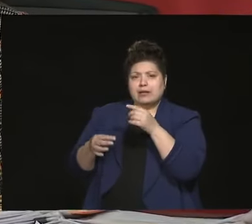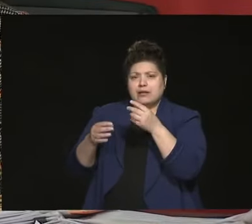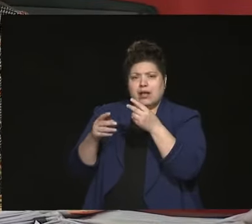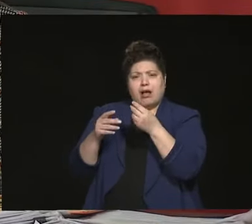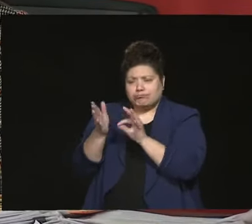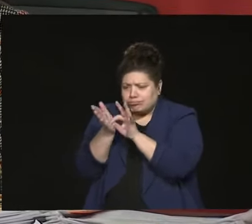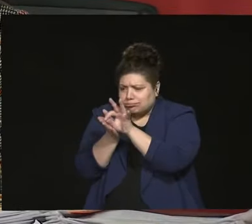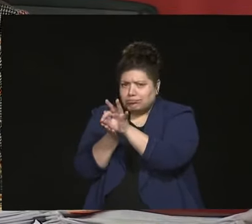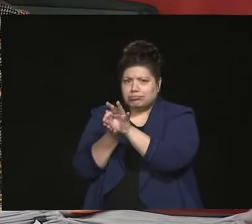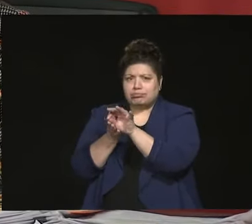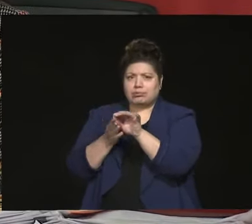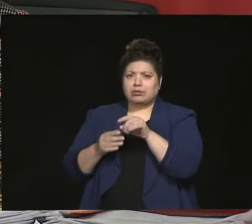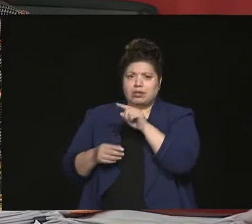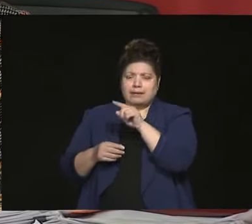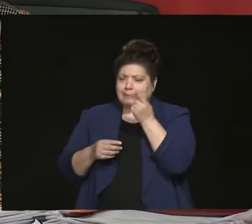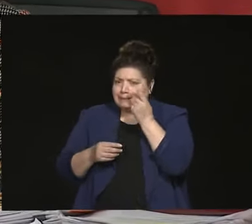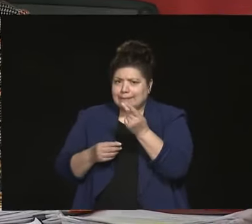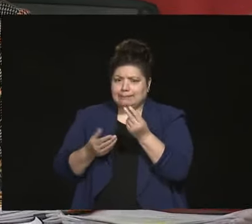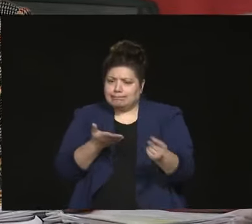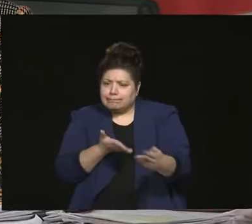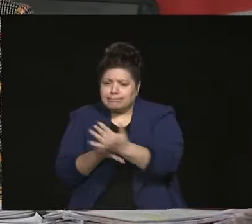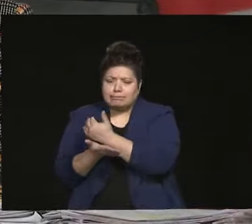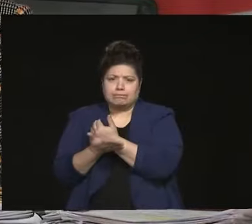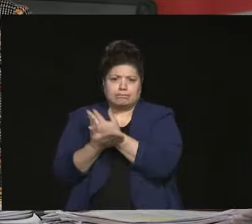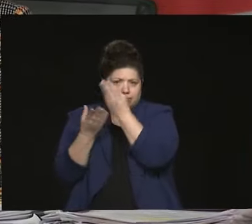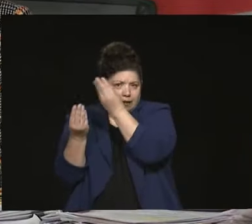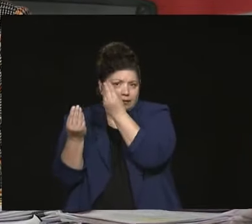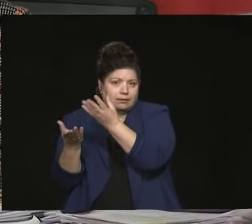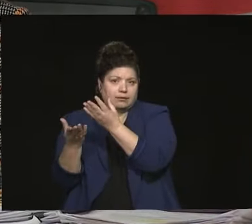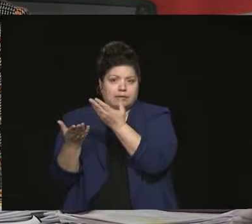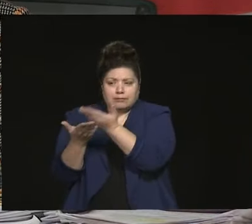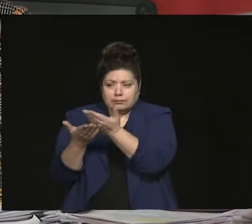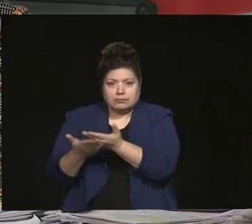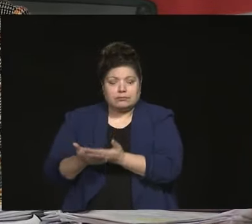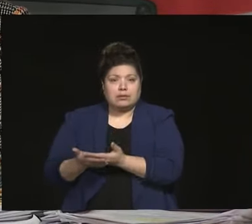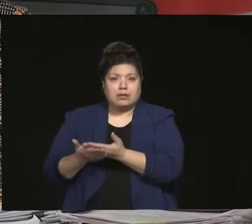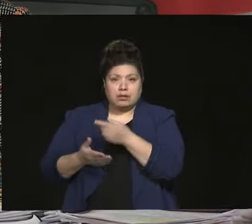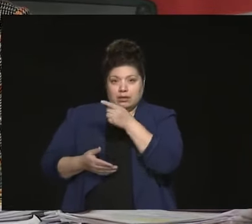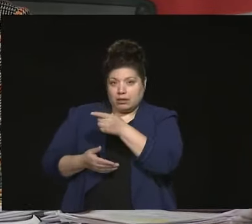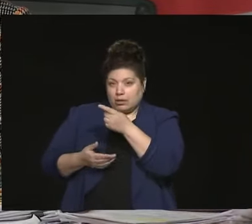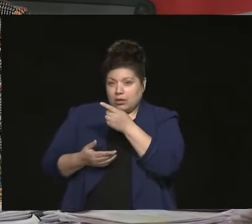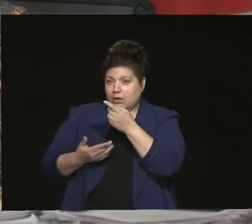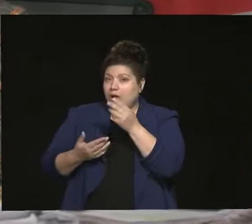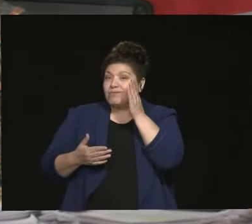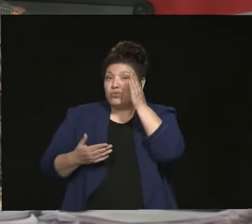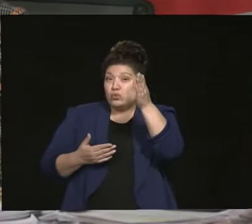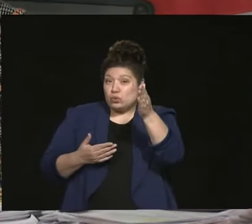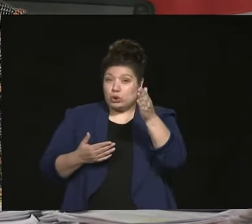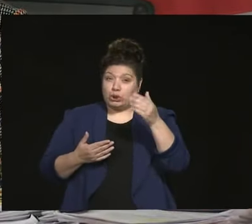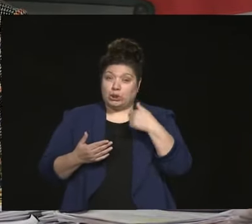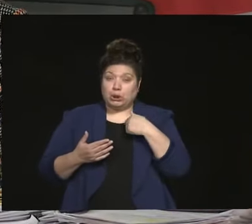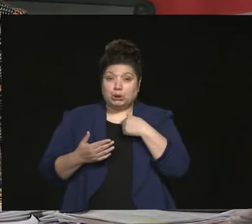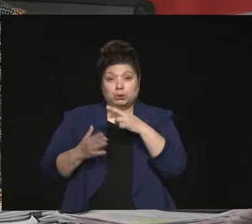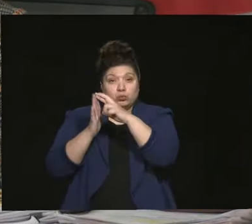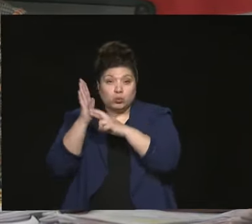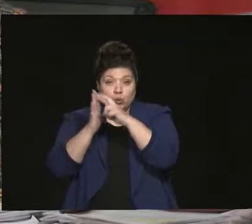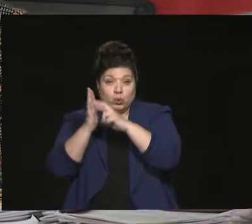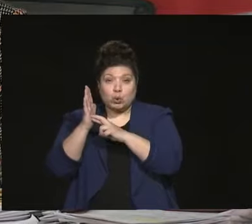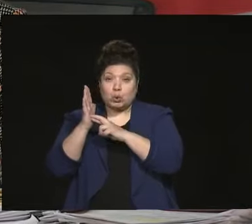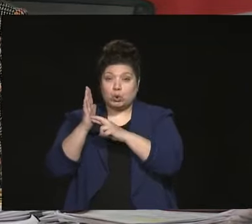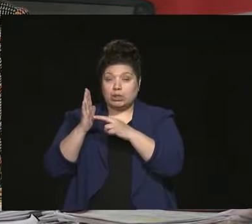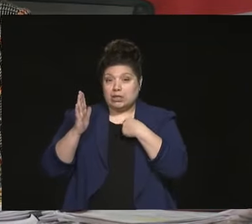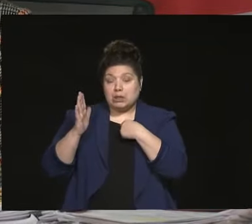seeing. In terms of being able to start to return to normalcy, is there a specific metric that you think will be